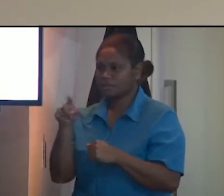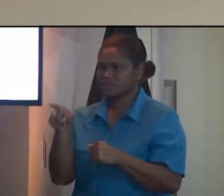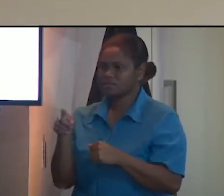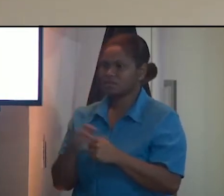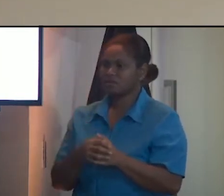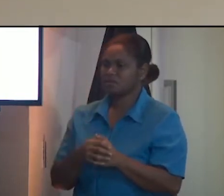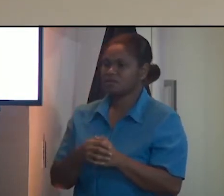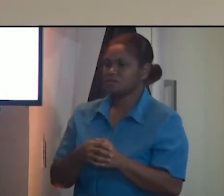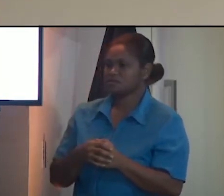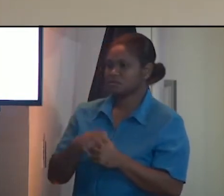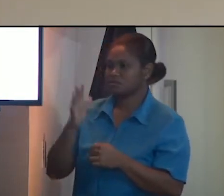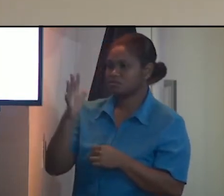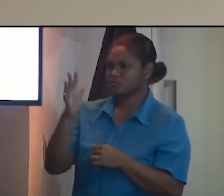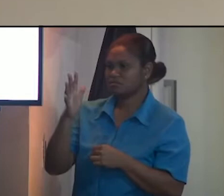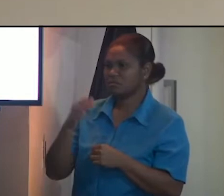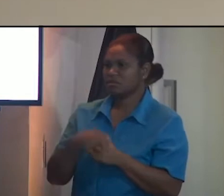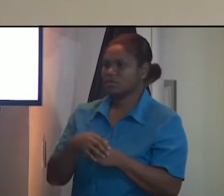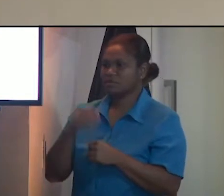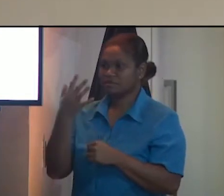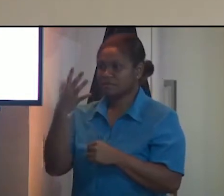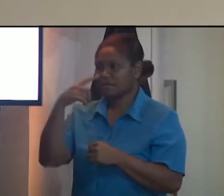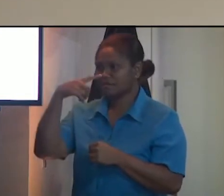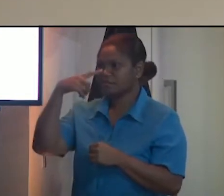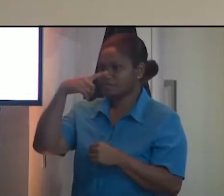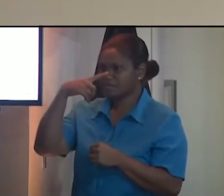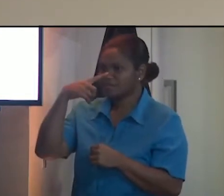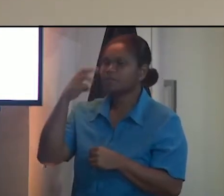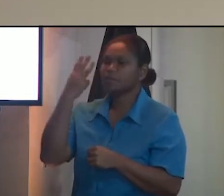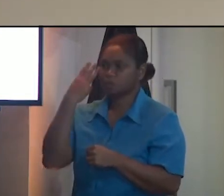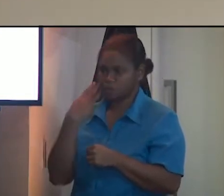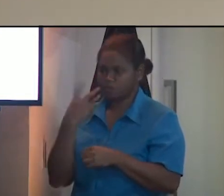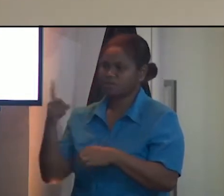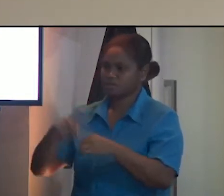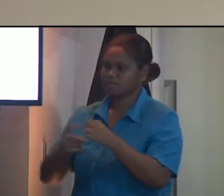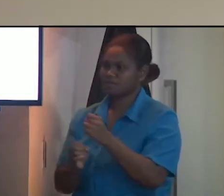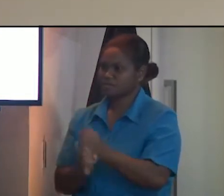so 5 must be women. If one has won through the open system, then 4